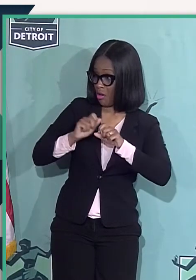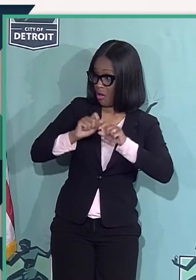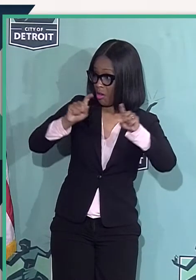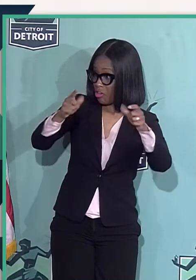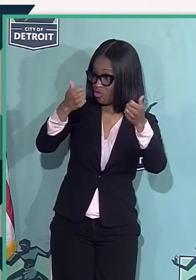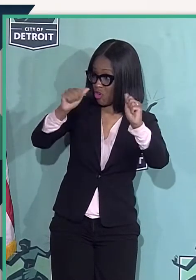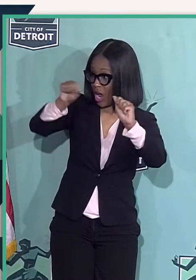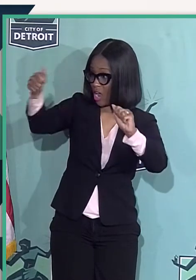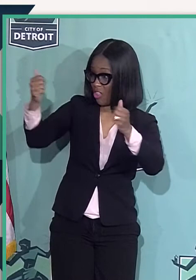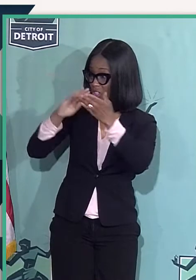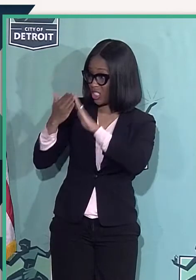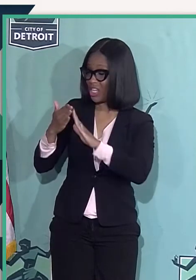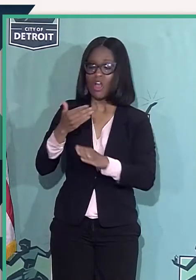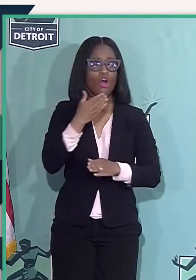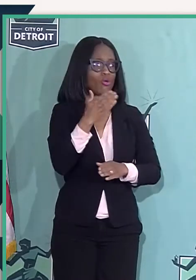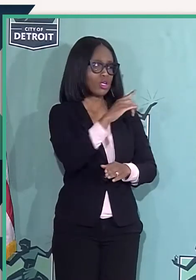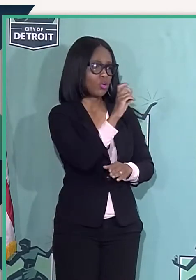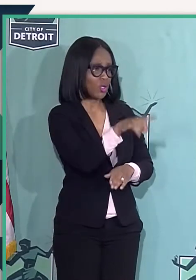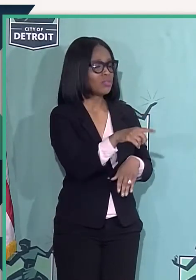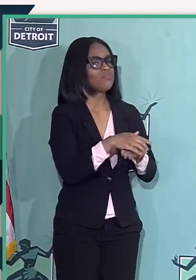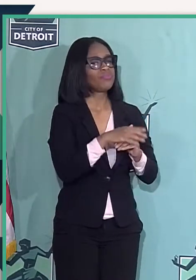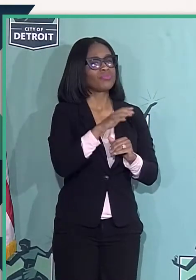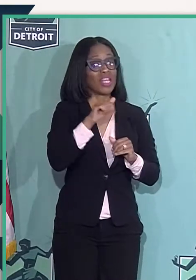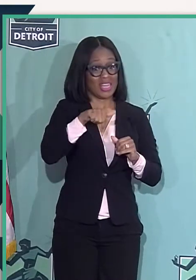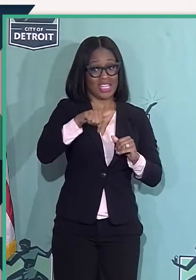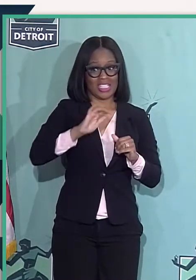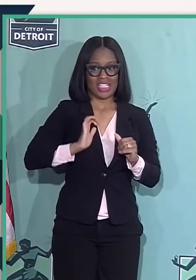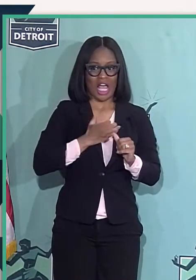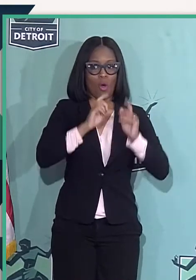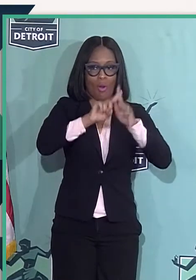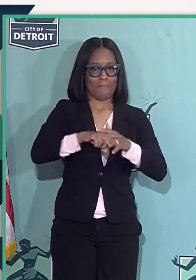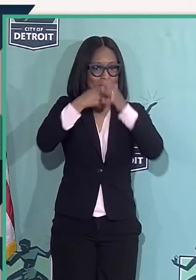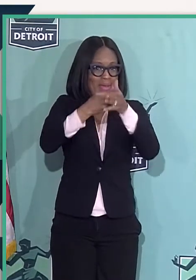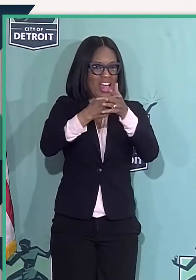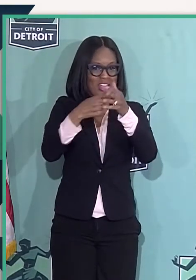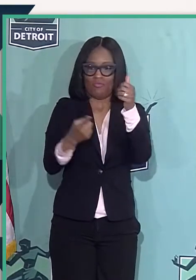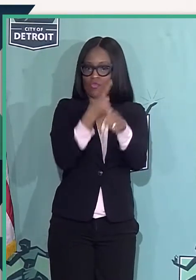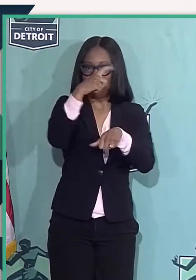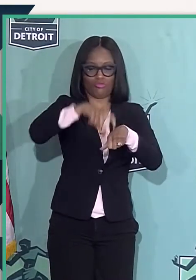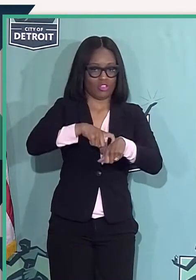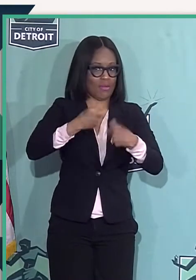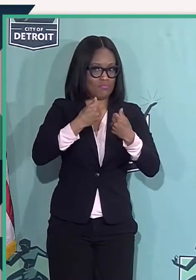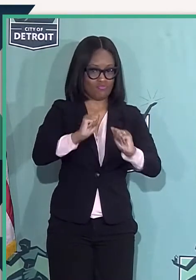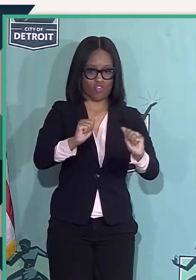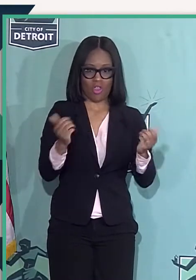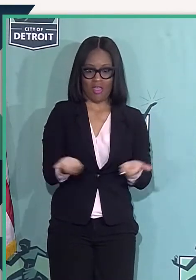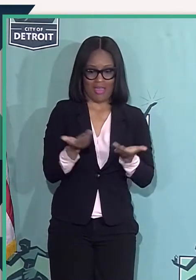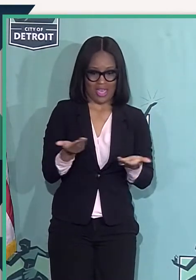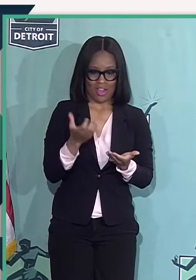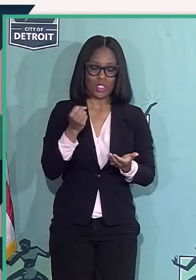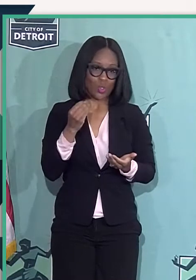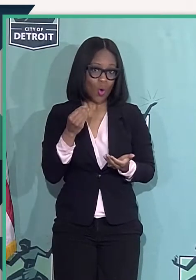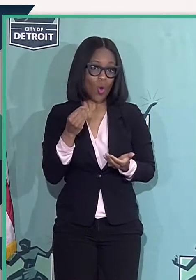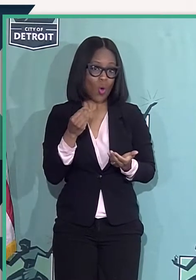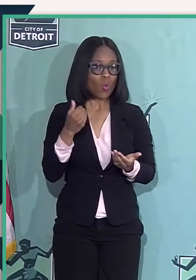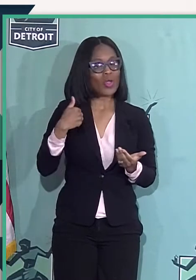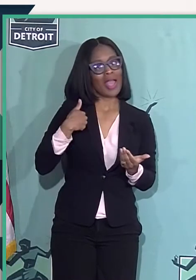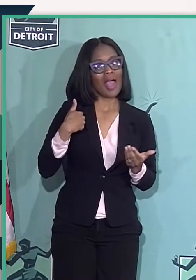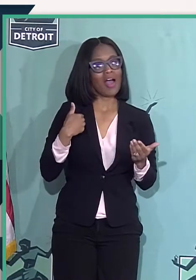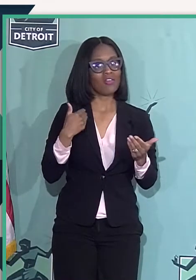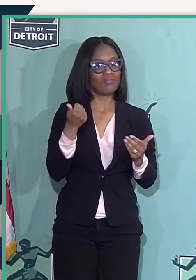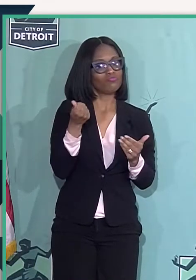elsewhere? Good question. This is the first, this is our pilot program, the first time we've done this. So we've got this fleet